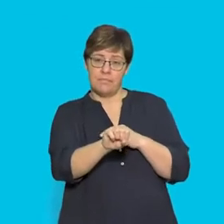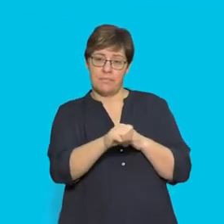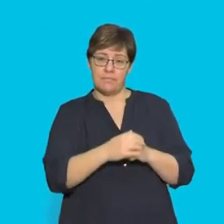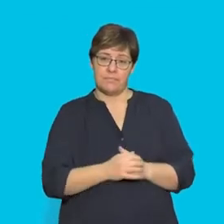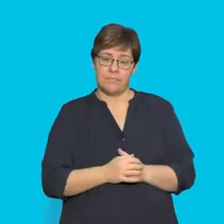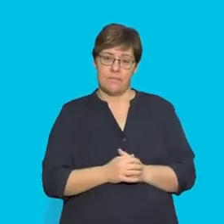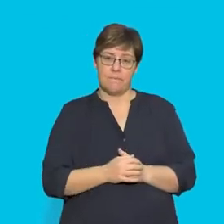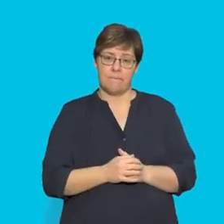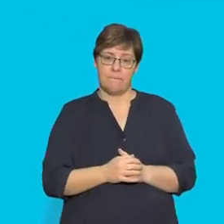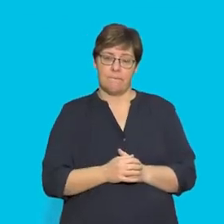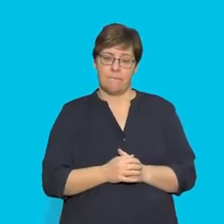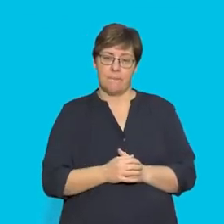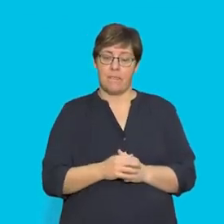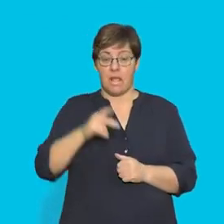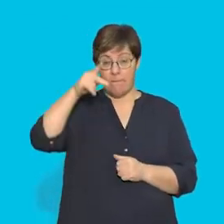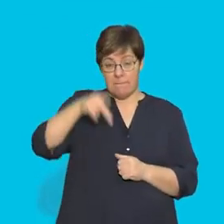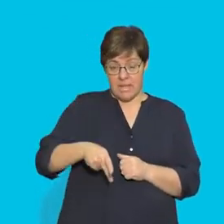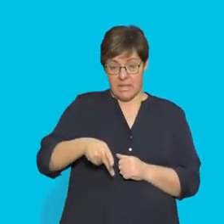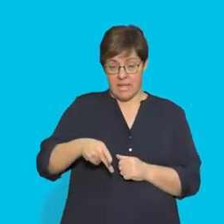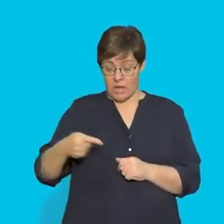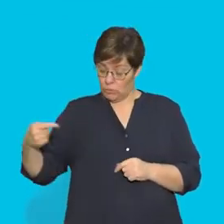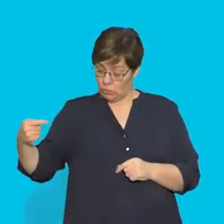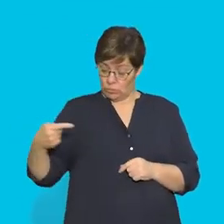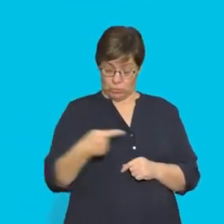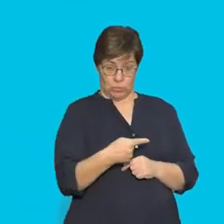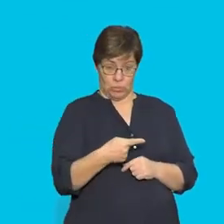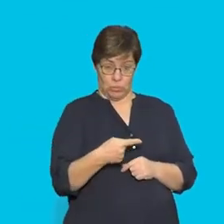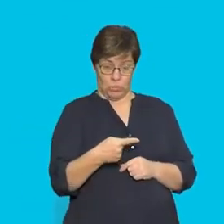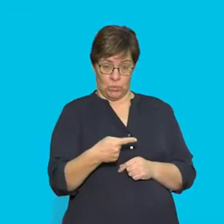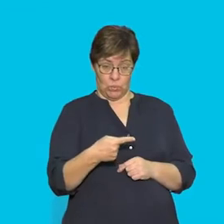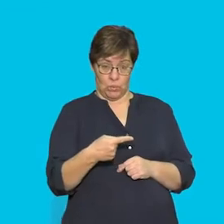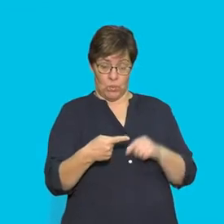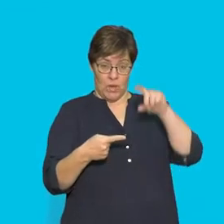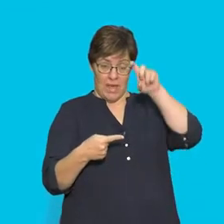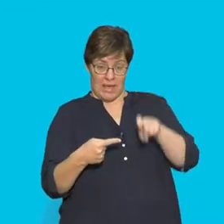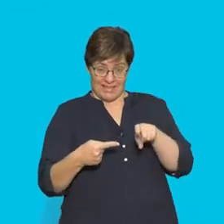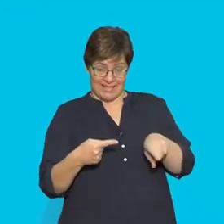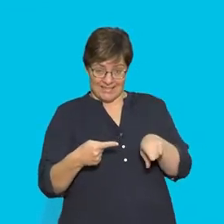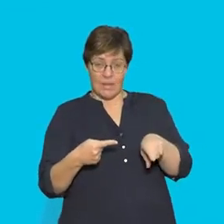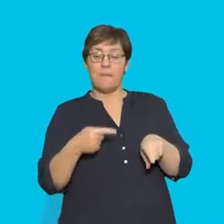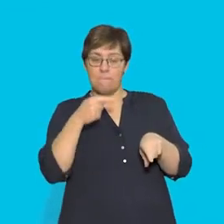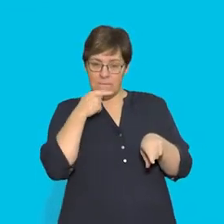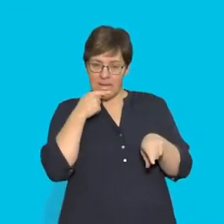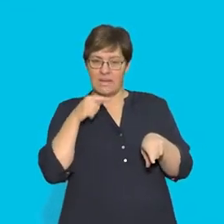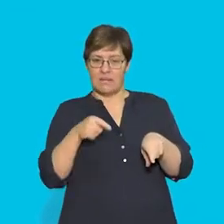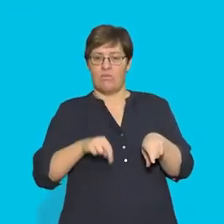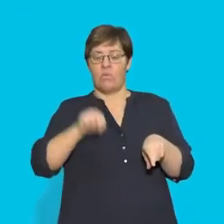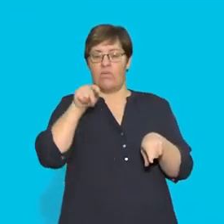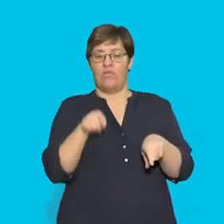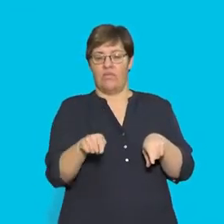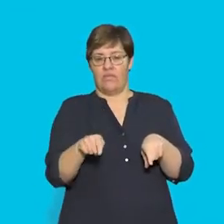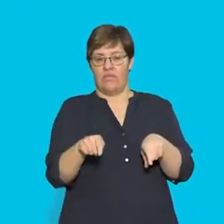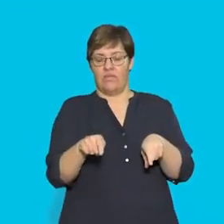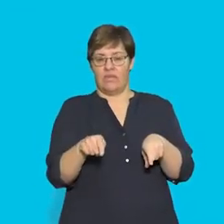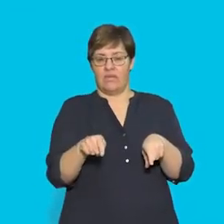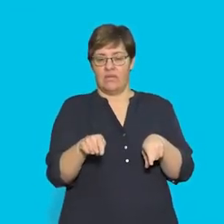thing, if P was moving towards the coil, then it would clearly be a north pole.